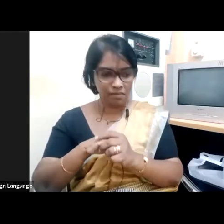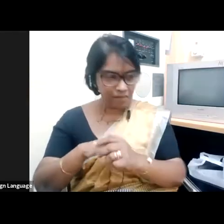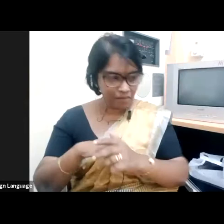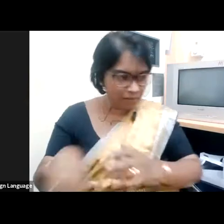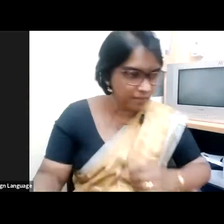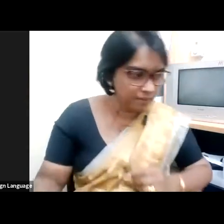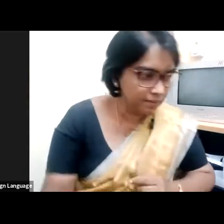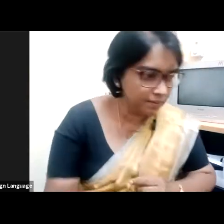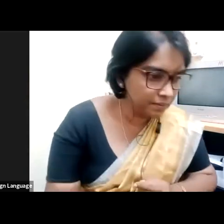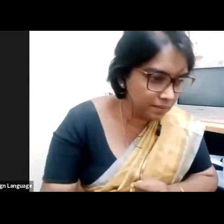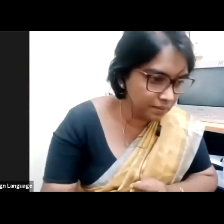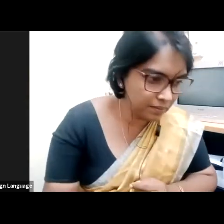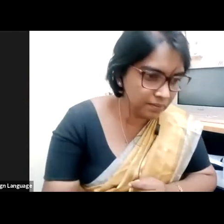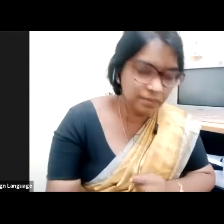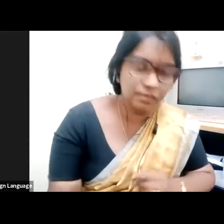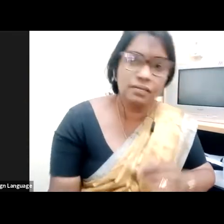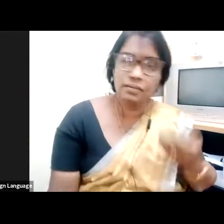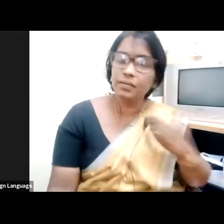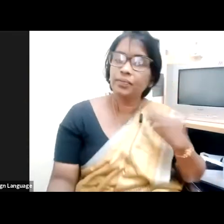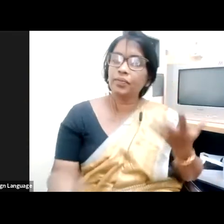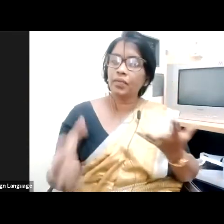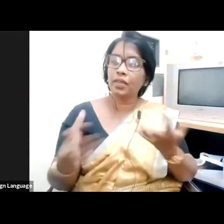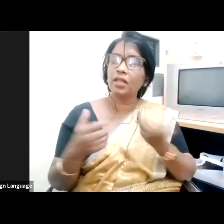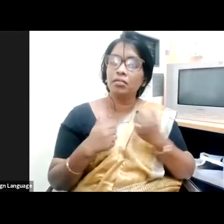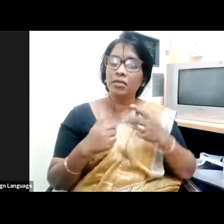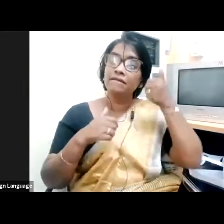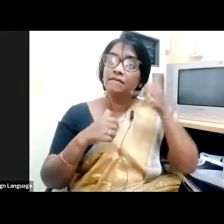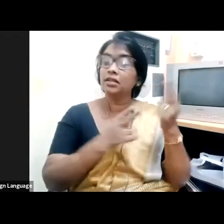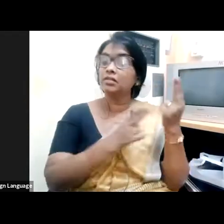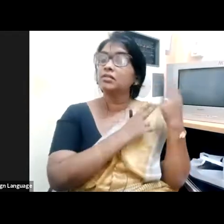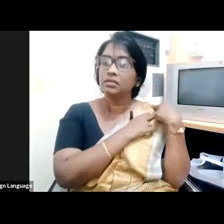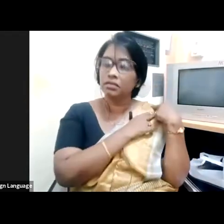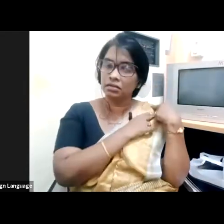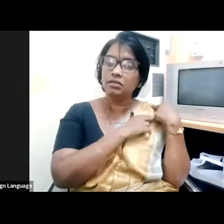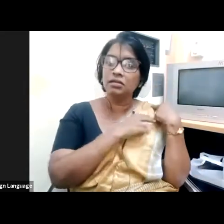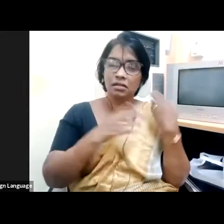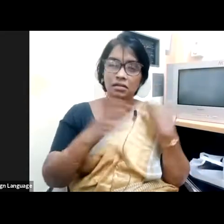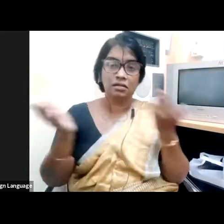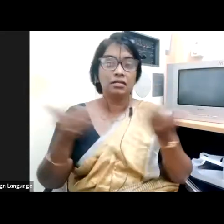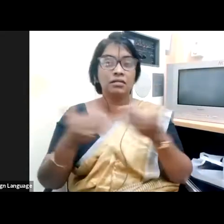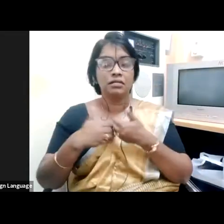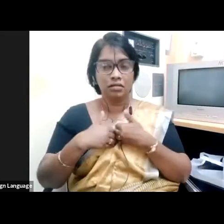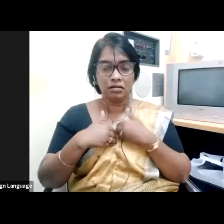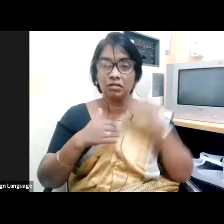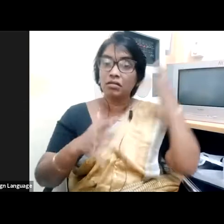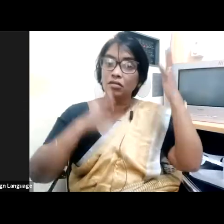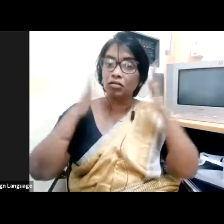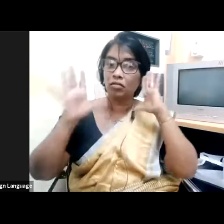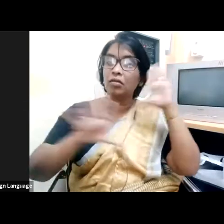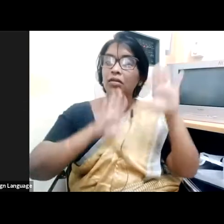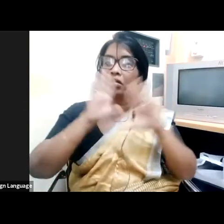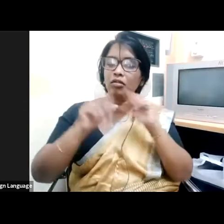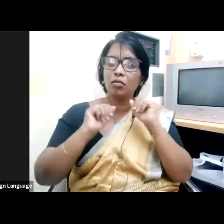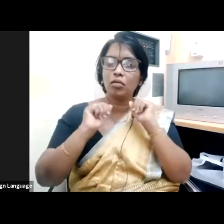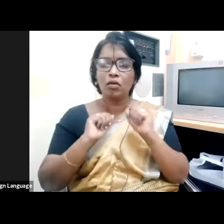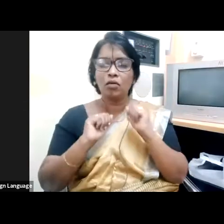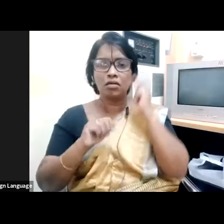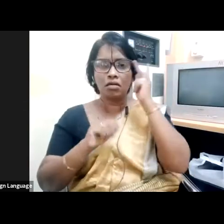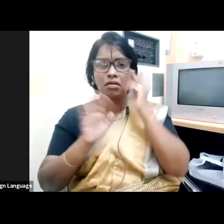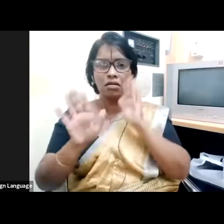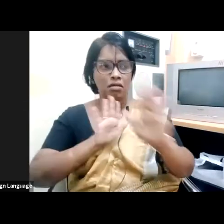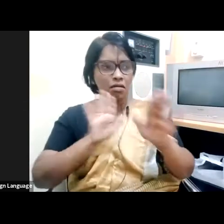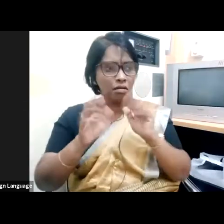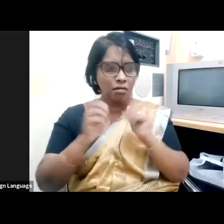ourselves is, how do we really manage the flow of information that will make the flow of trade a lot more efficient? I think that's the starting point. If you want to